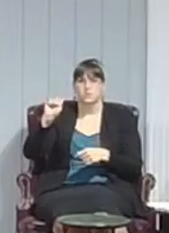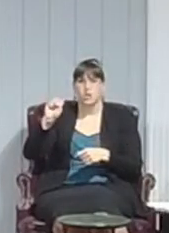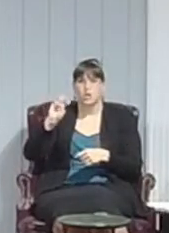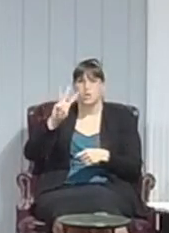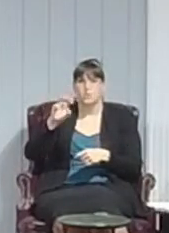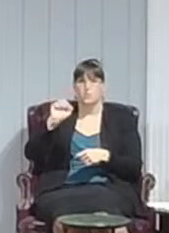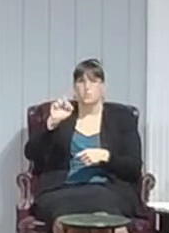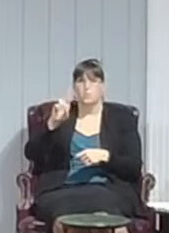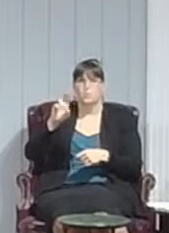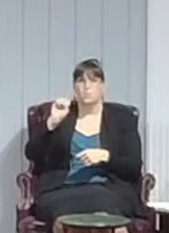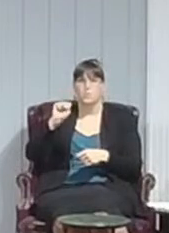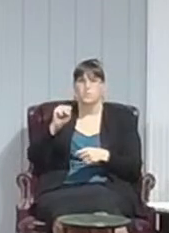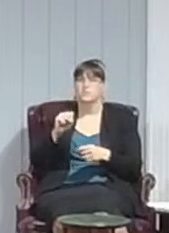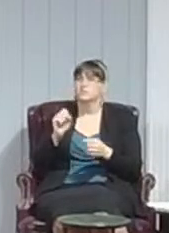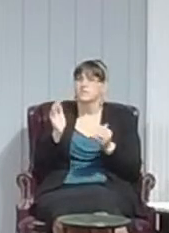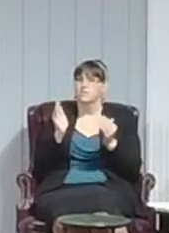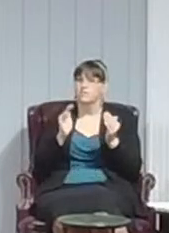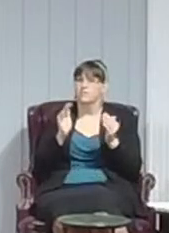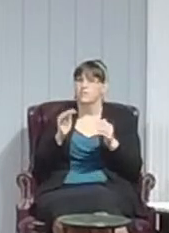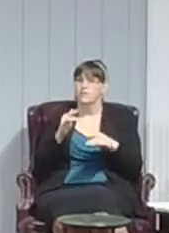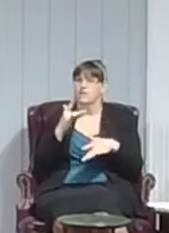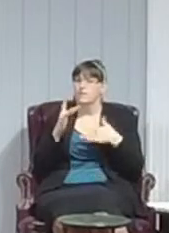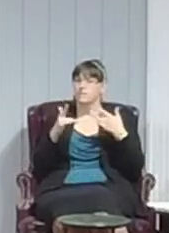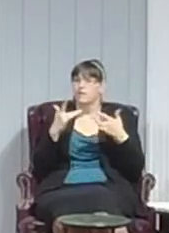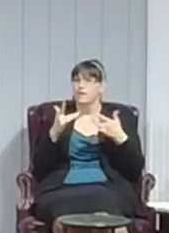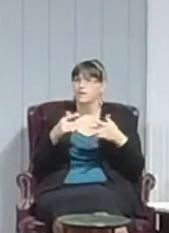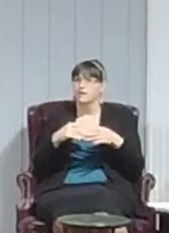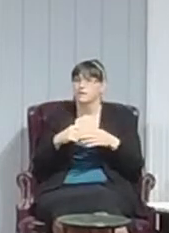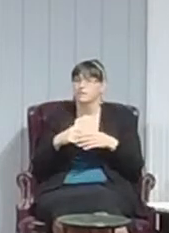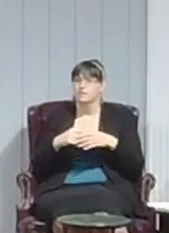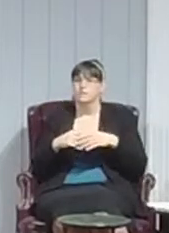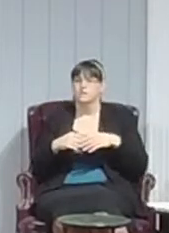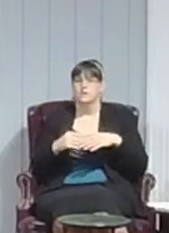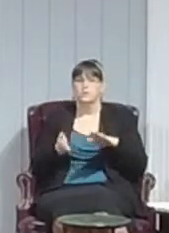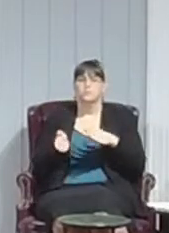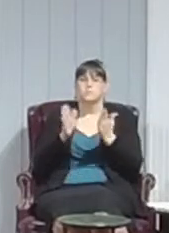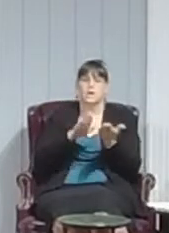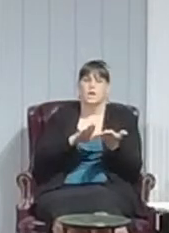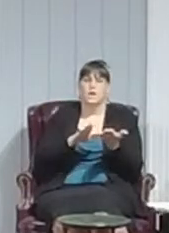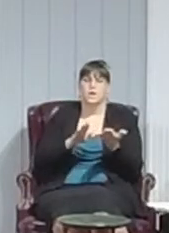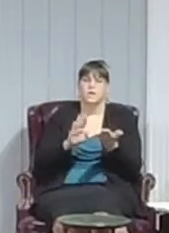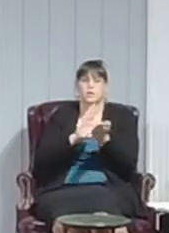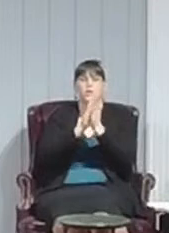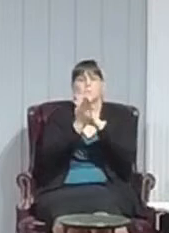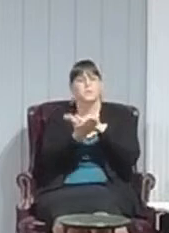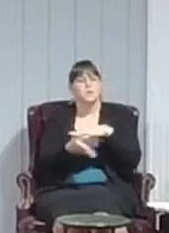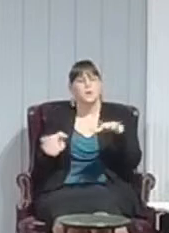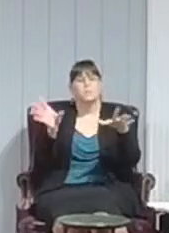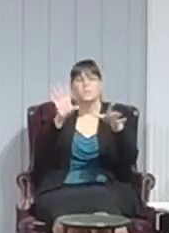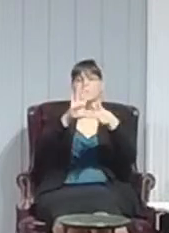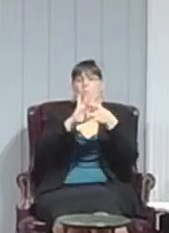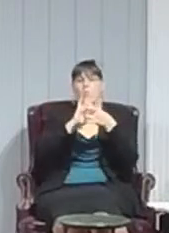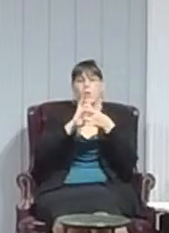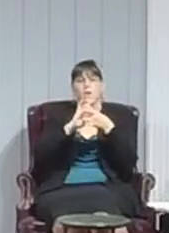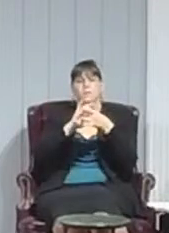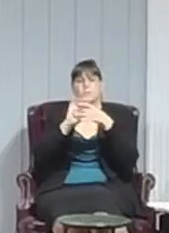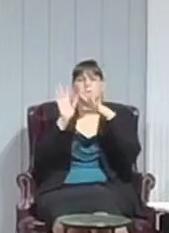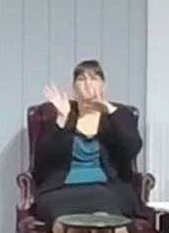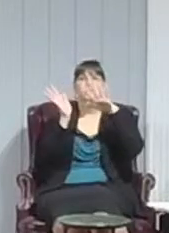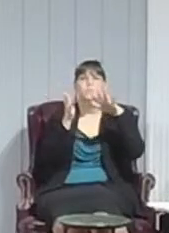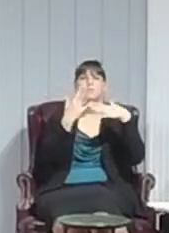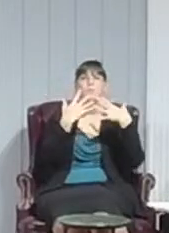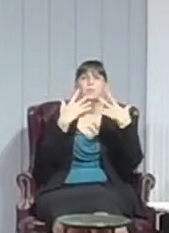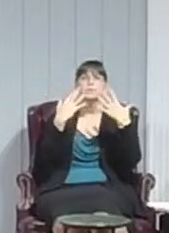Force? Remember the Force? You die and you become one with the Force. It's not like when you die, you all just become one with a